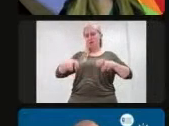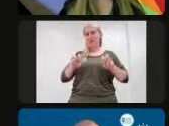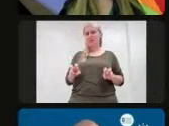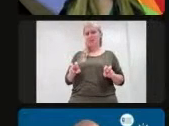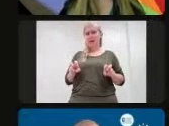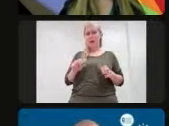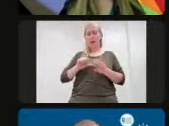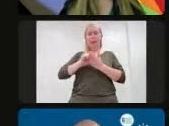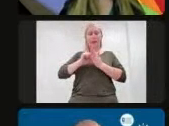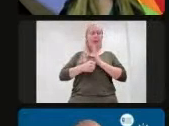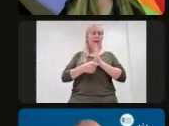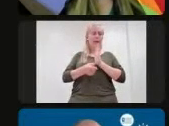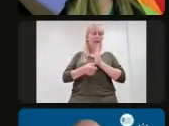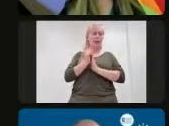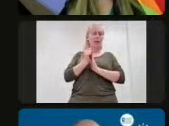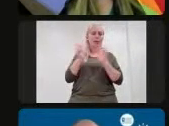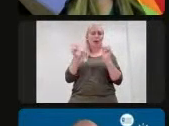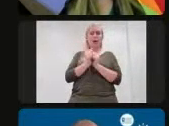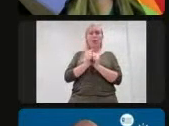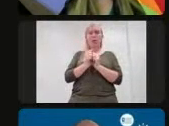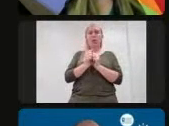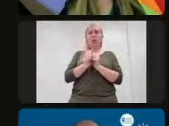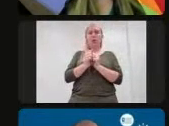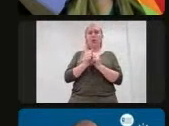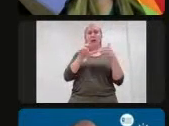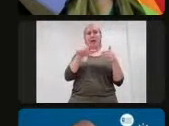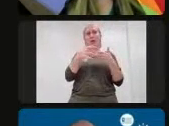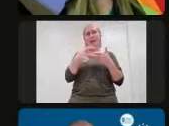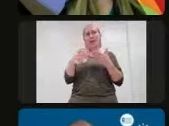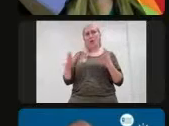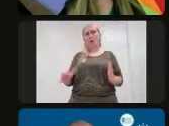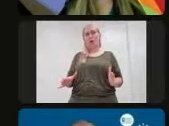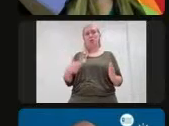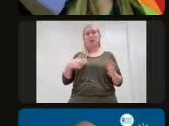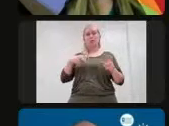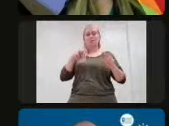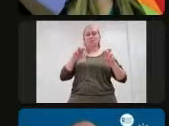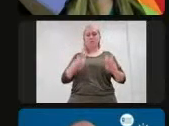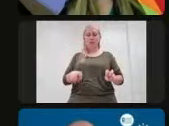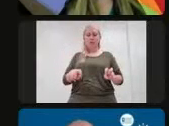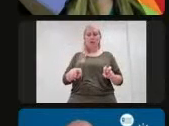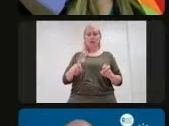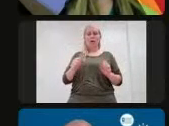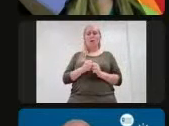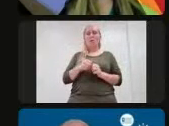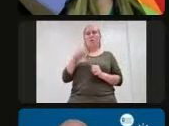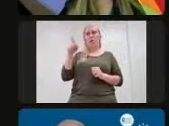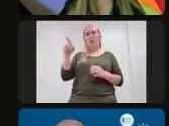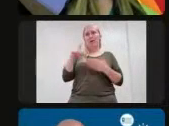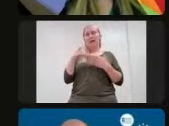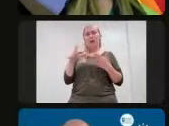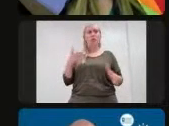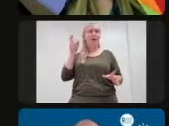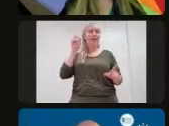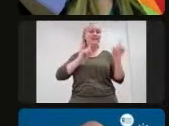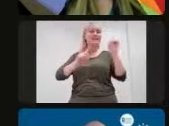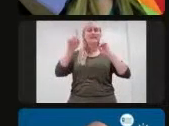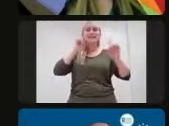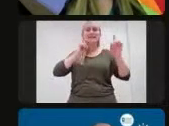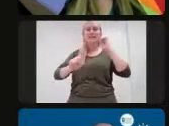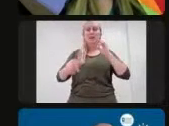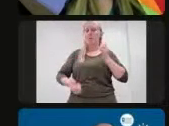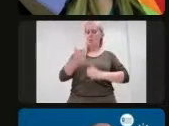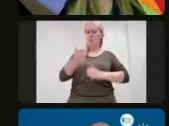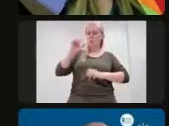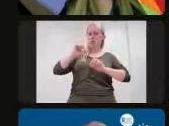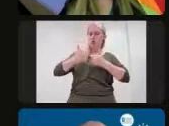moment. I sat with the BLM leaders. I sat with the SK coalition leaders. We listened, even during the most difficult time